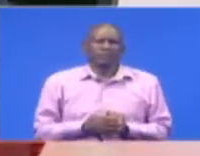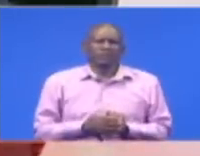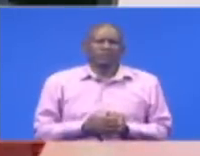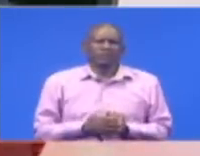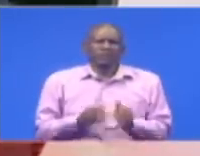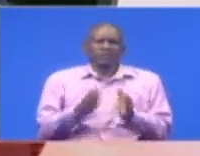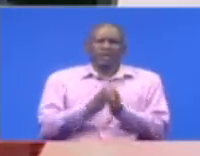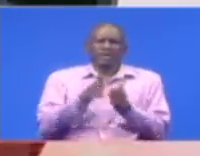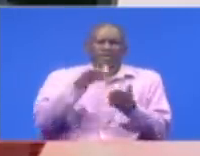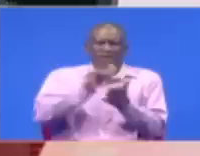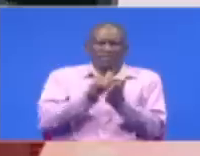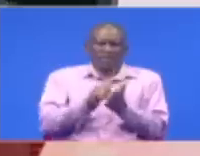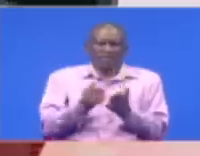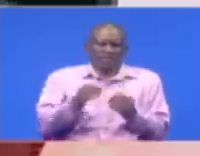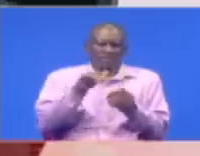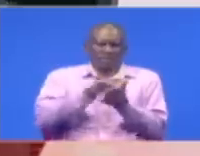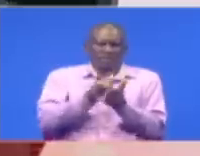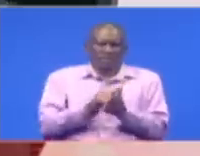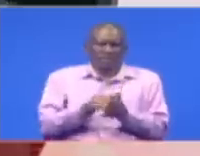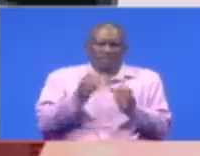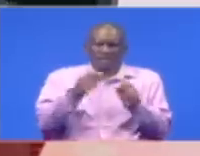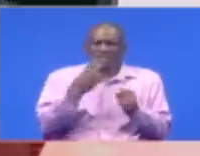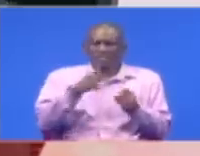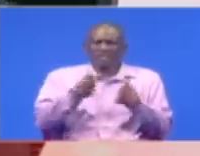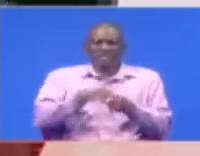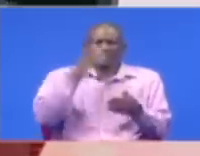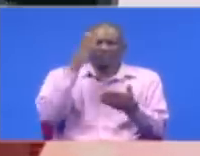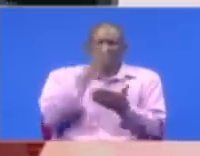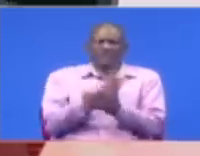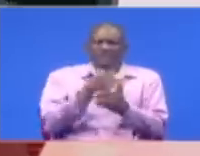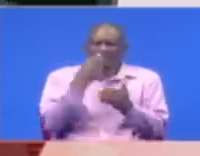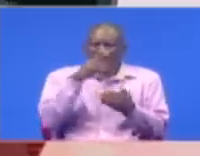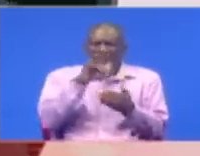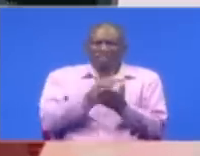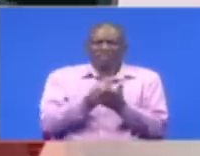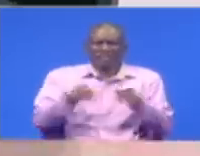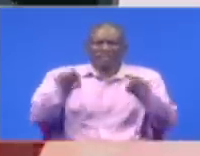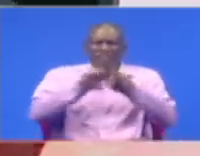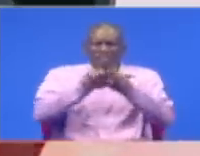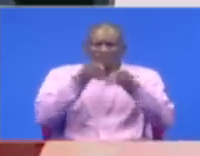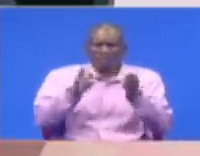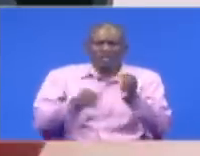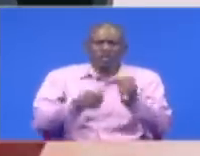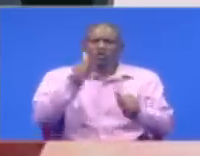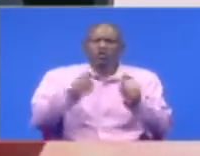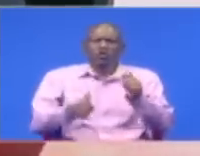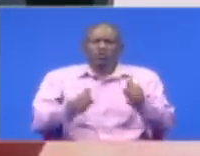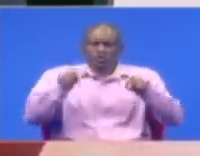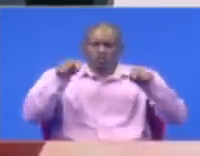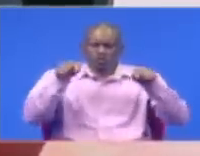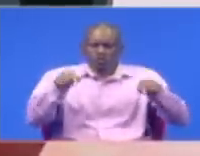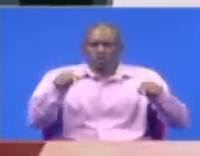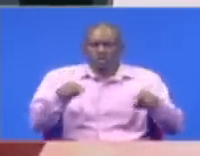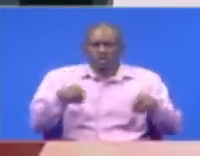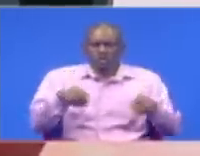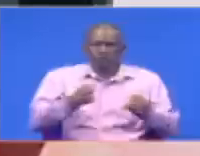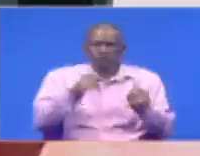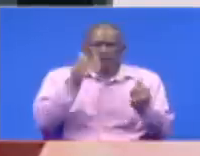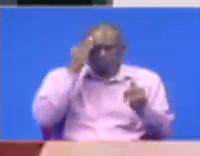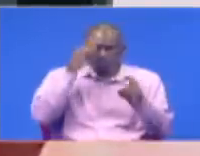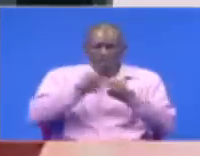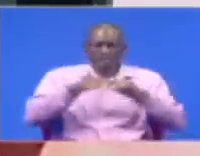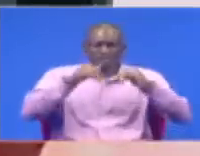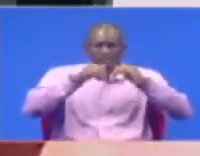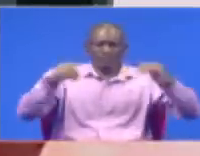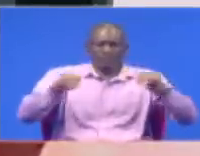And in that, I see, as a matter of fact, that is the same thing that is today known as the separation